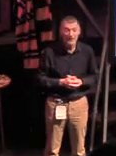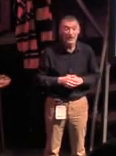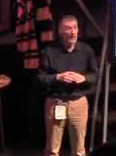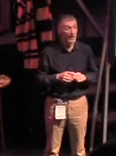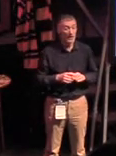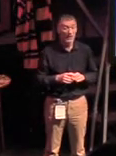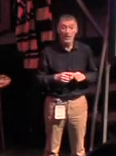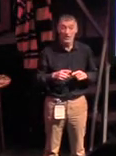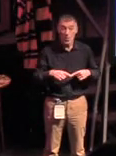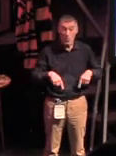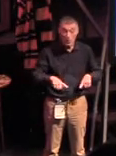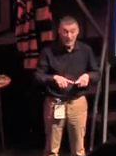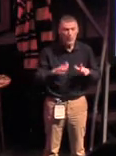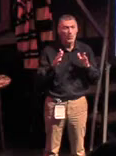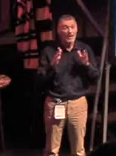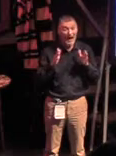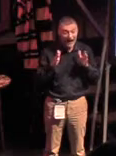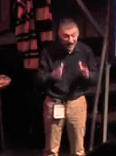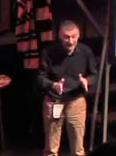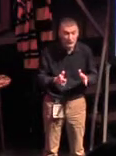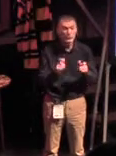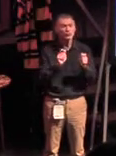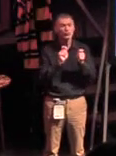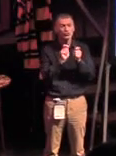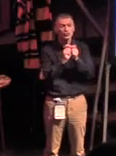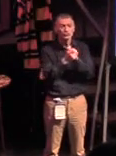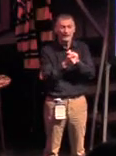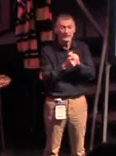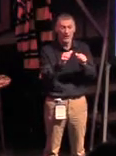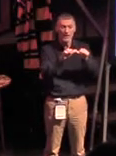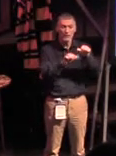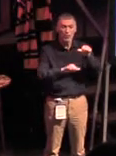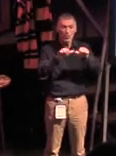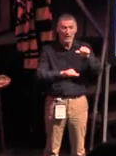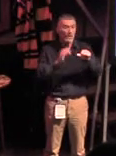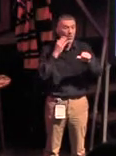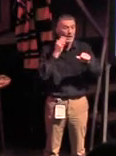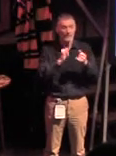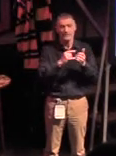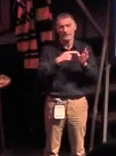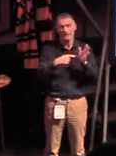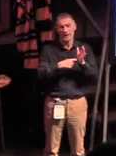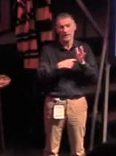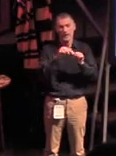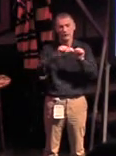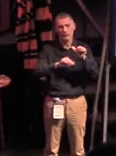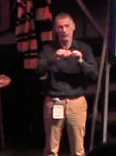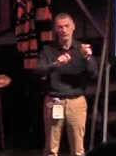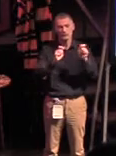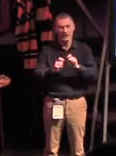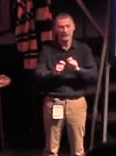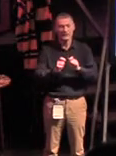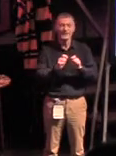We are going to have to change the program for time reasons on Saturday. Our General